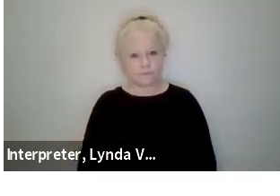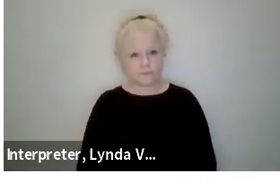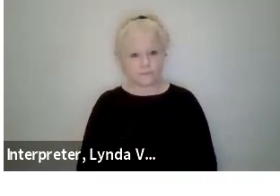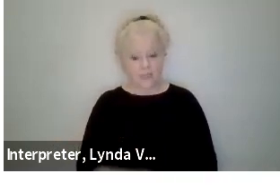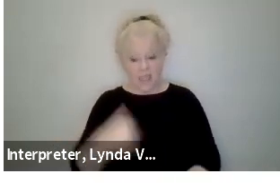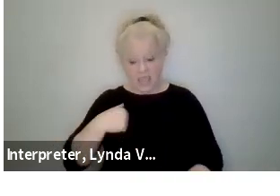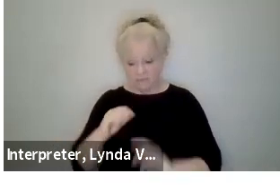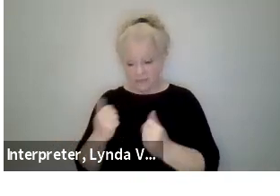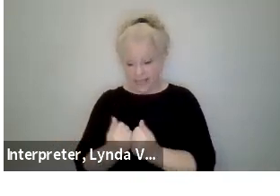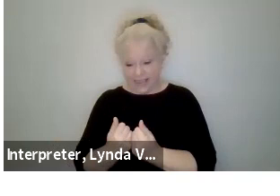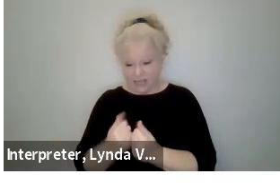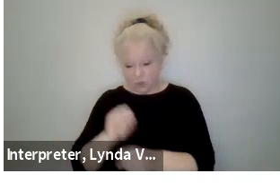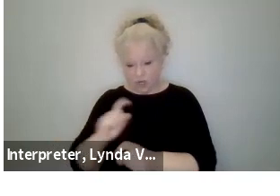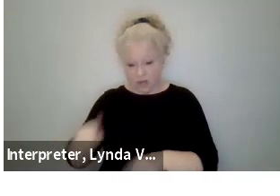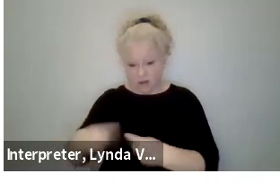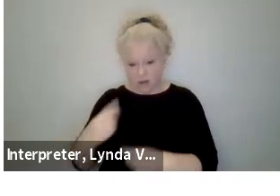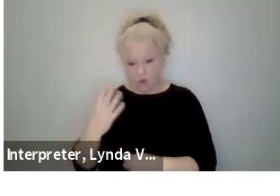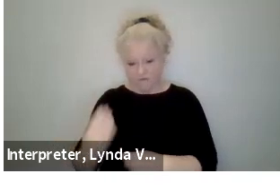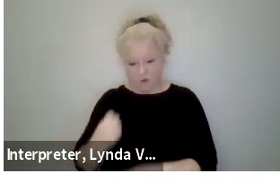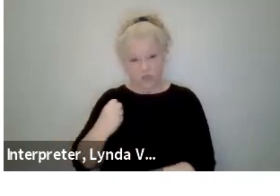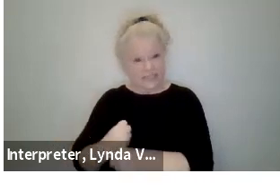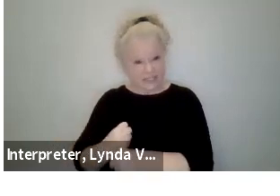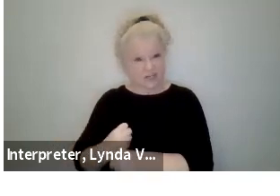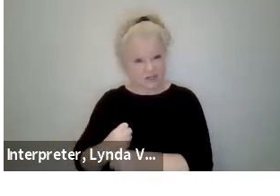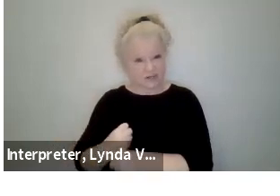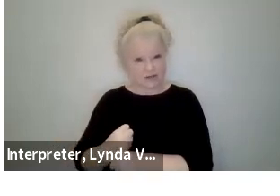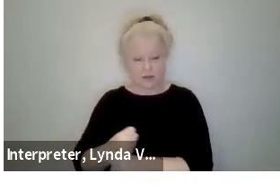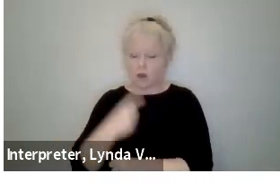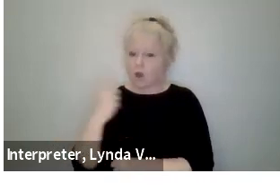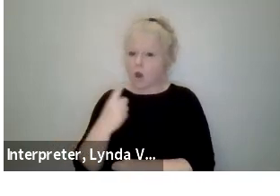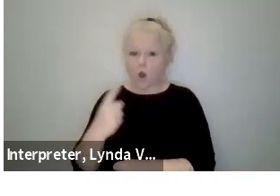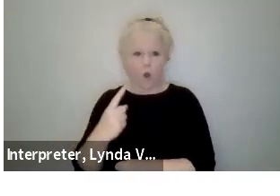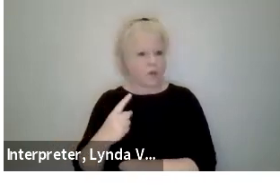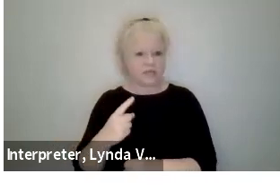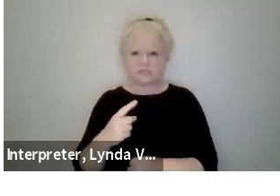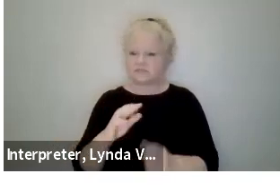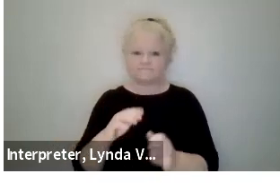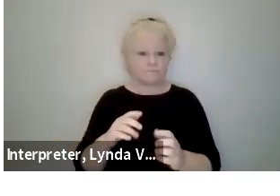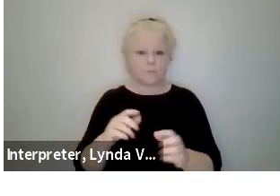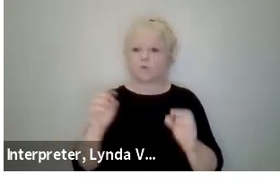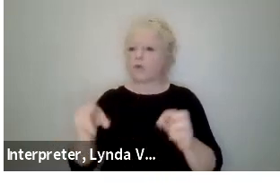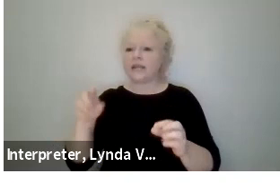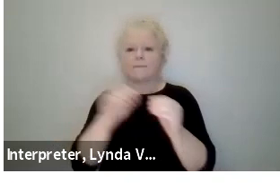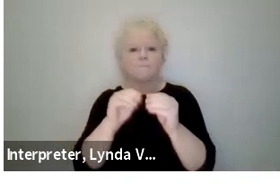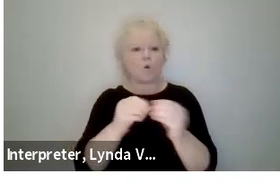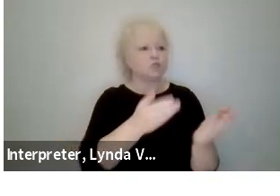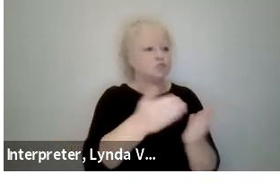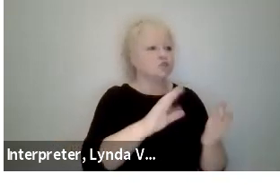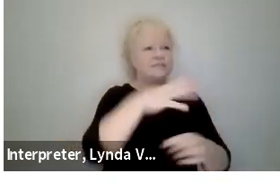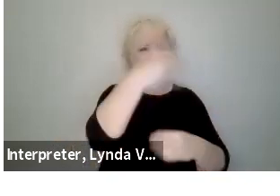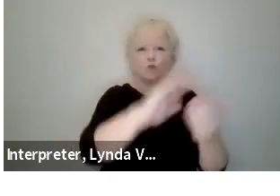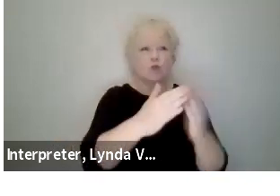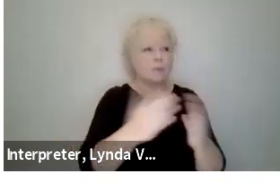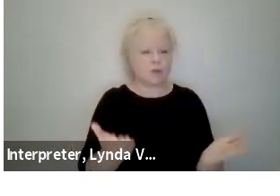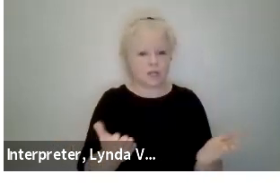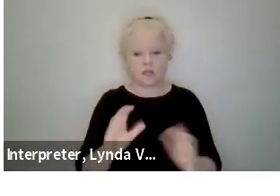agency almost 14 years, and there has always been an underlying need for more employment services in the community.